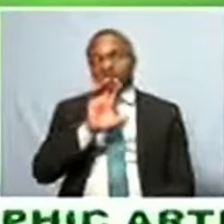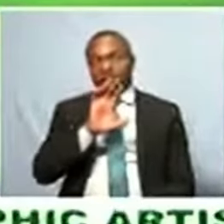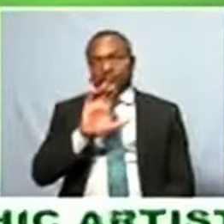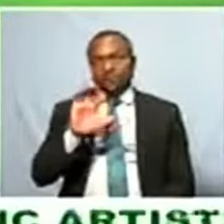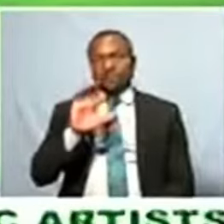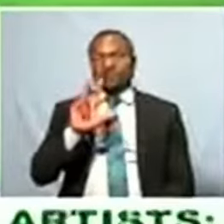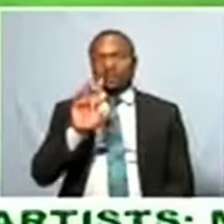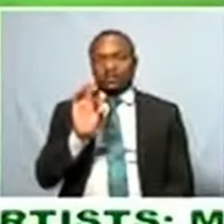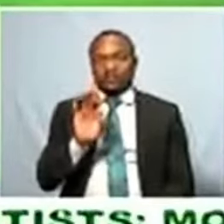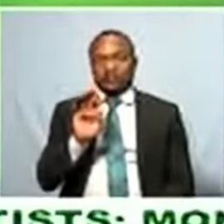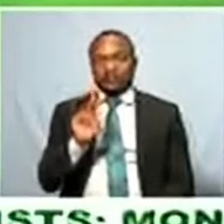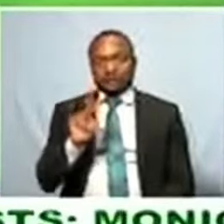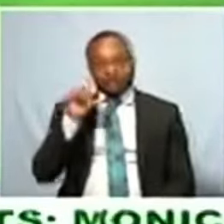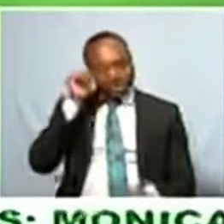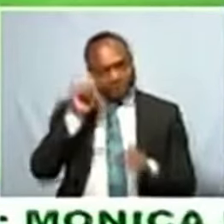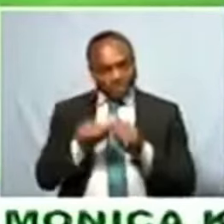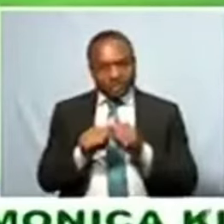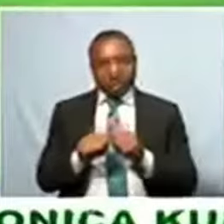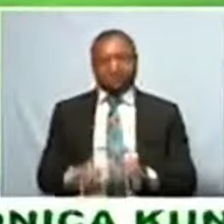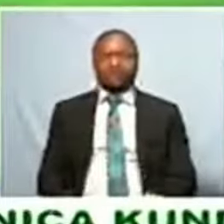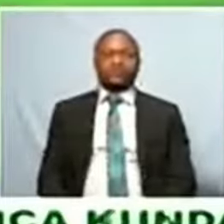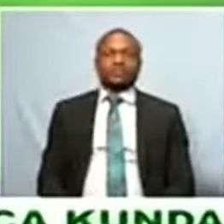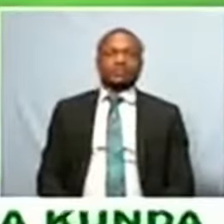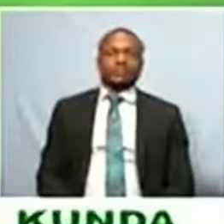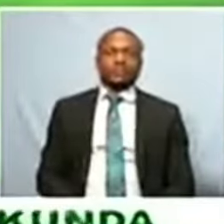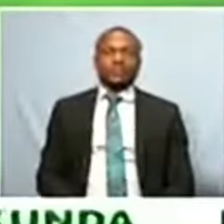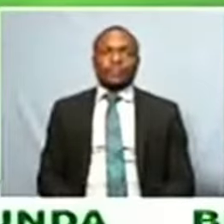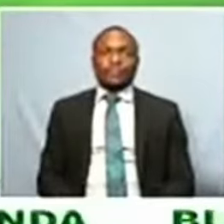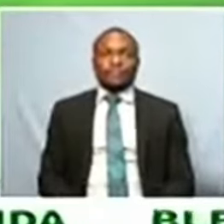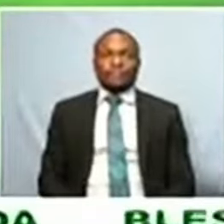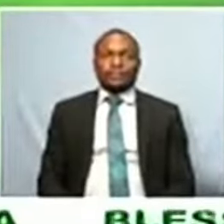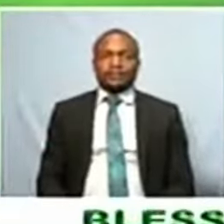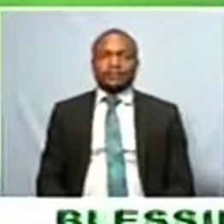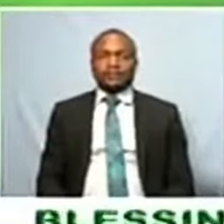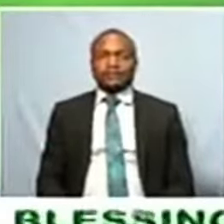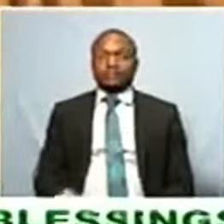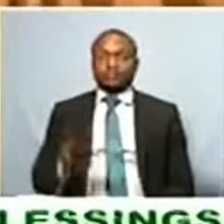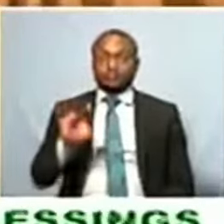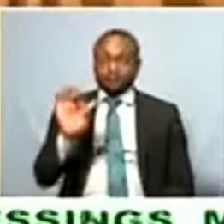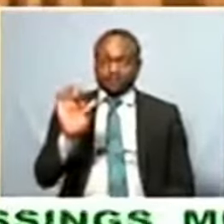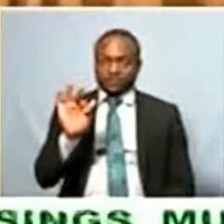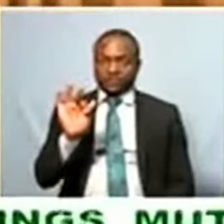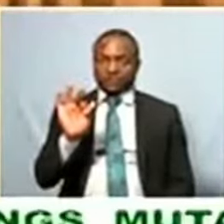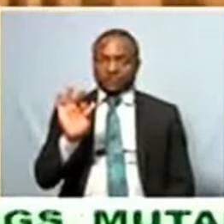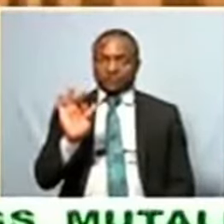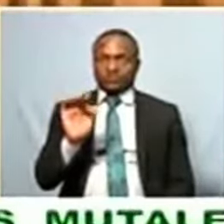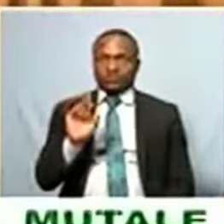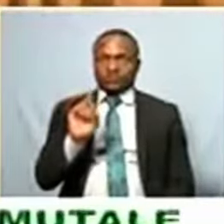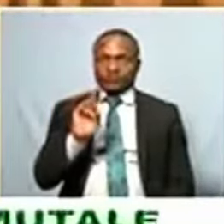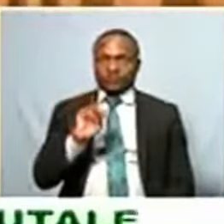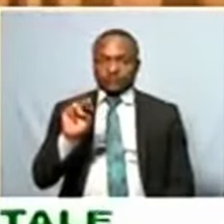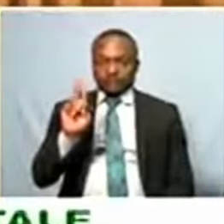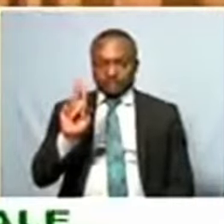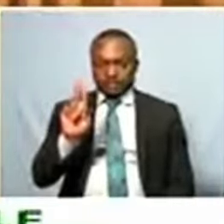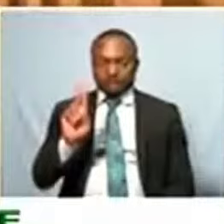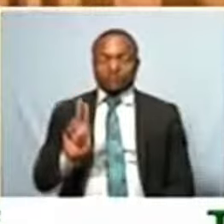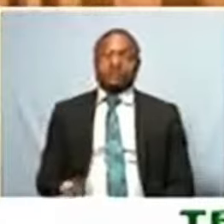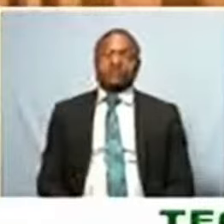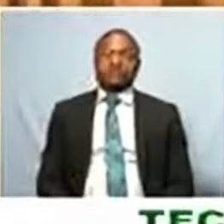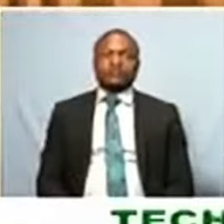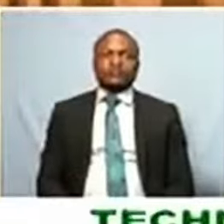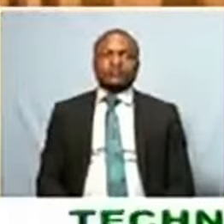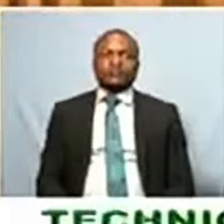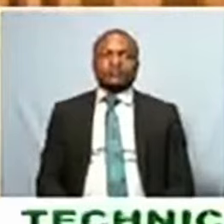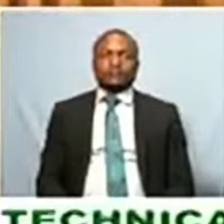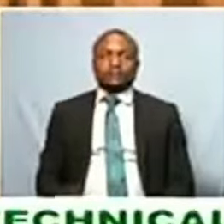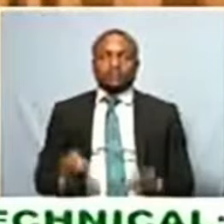22,860,339 kwacha was agreed to stand as part of the estimates. Head 19, Disaster Management and Mitigation Unit,